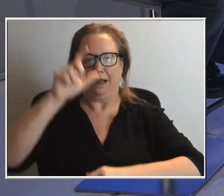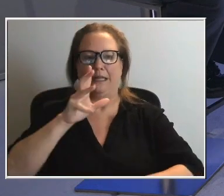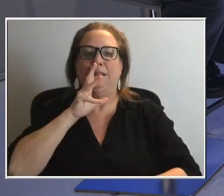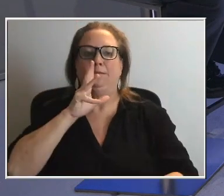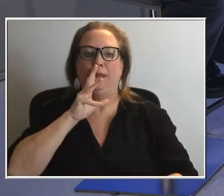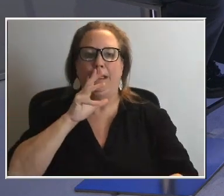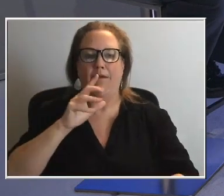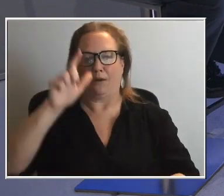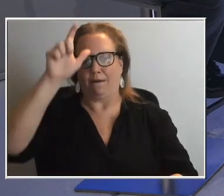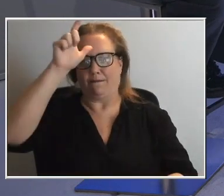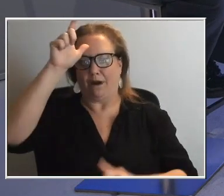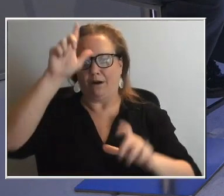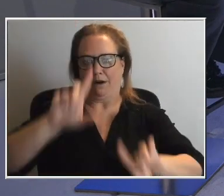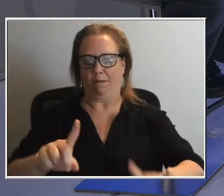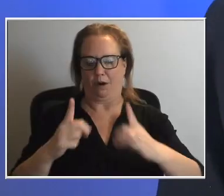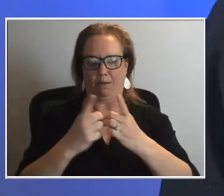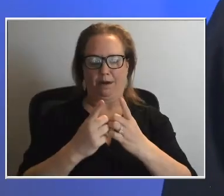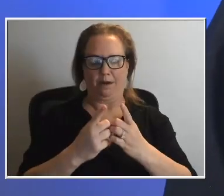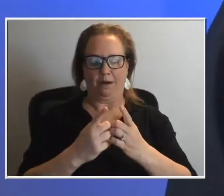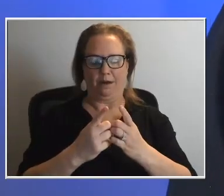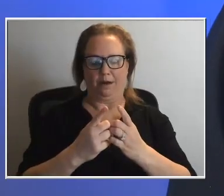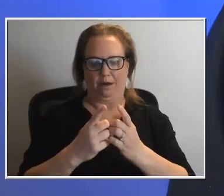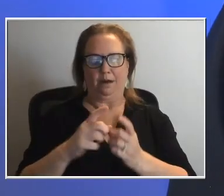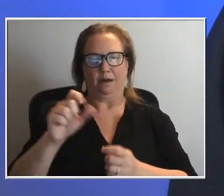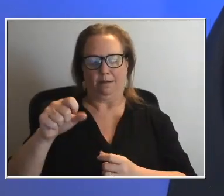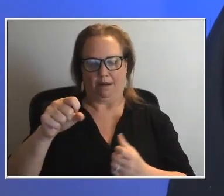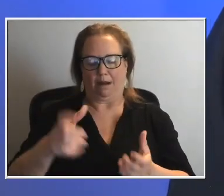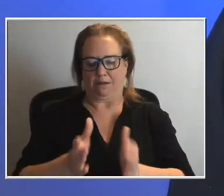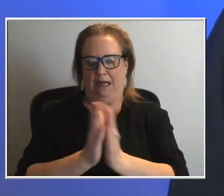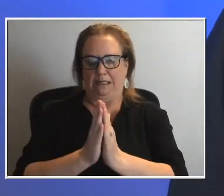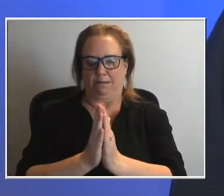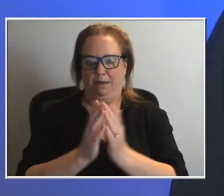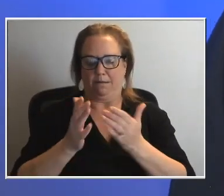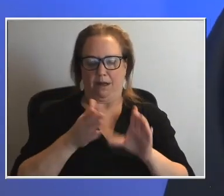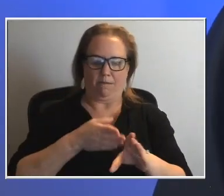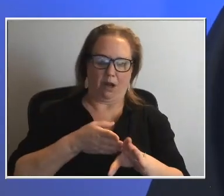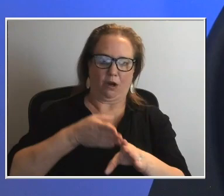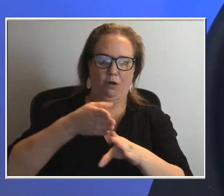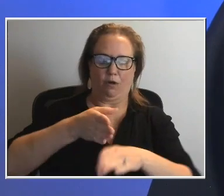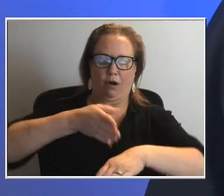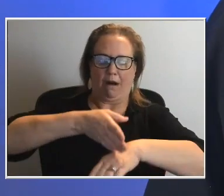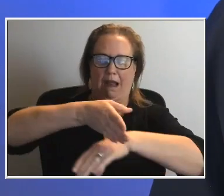fire department. My dad had asked me, you know, what I was going to do in my career after